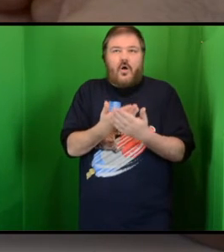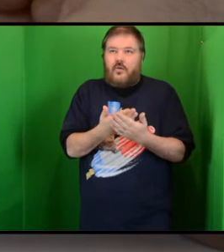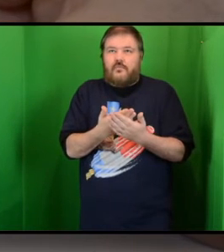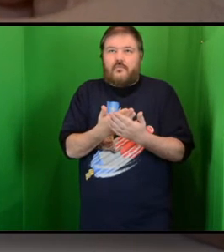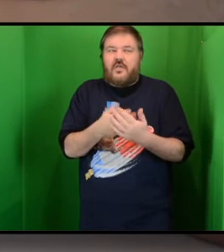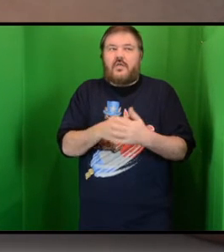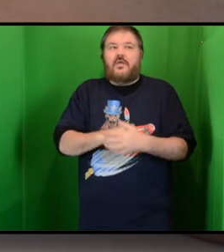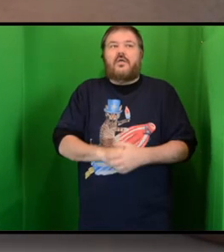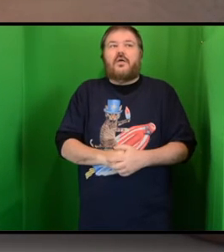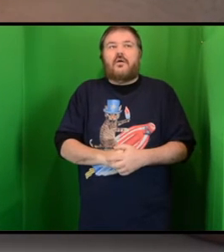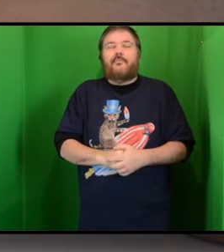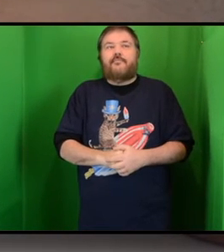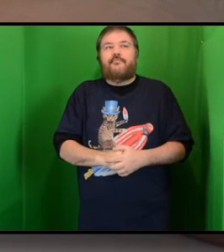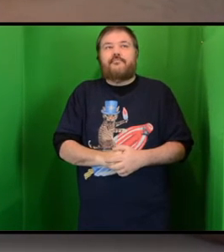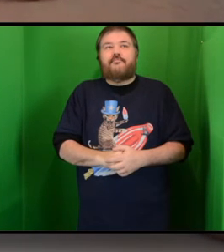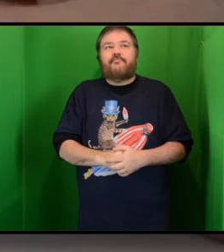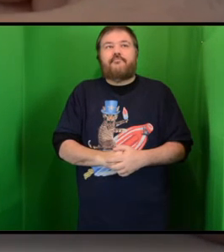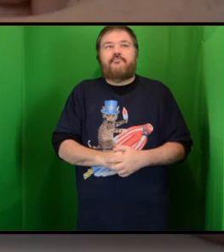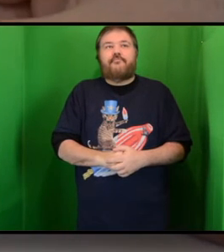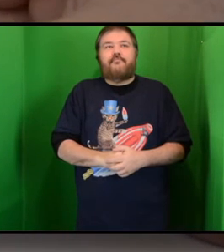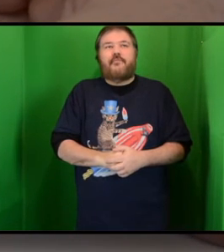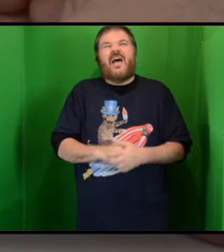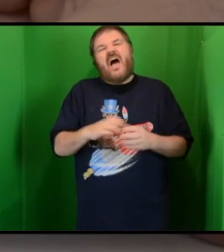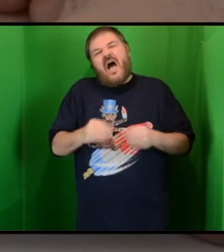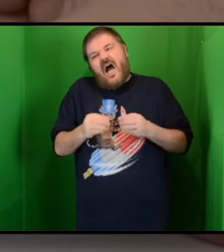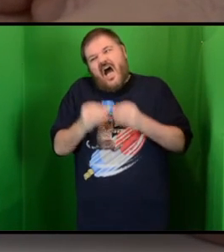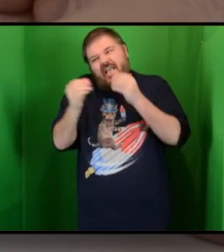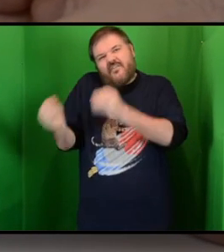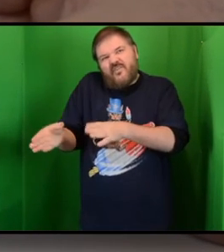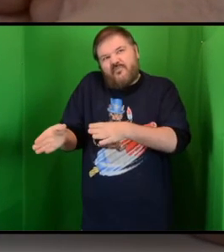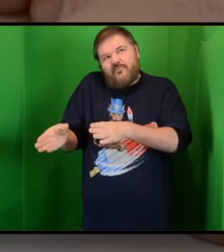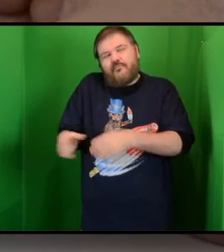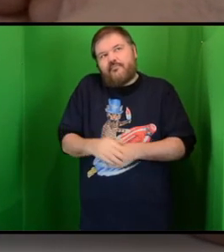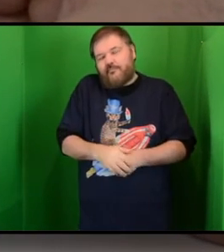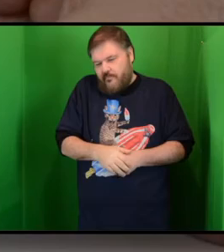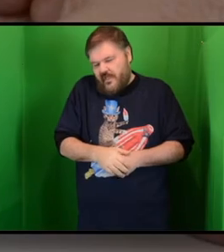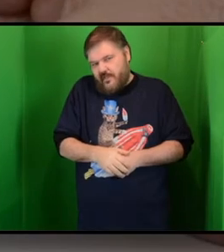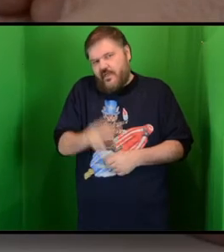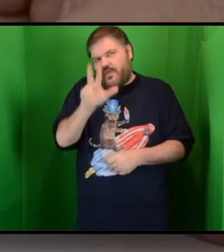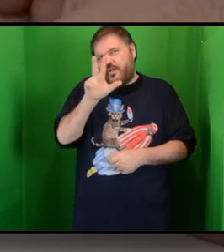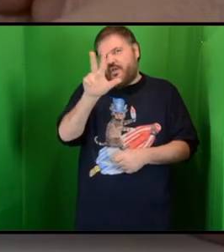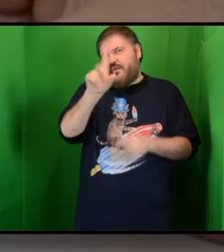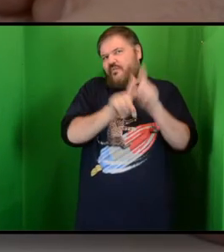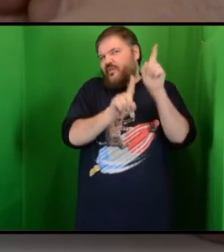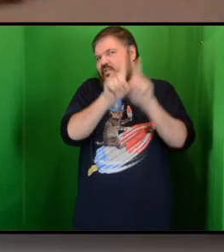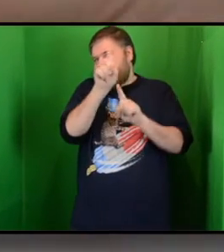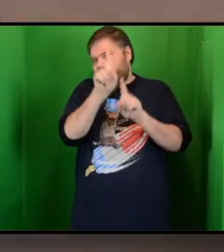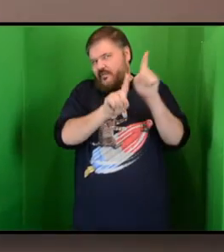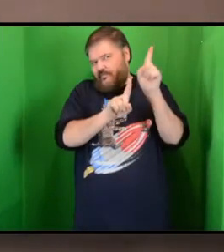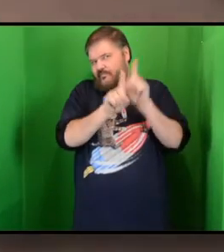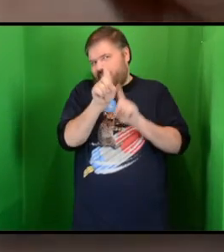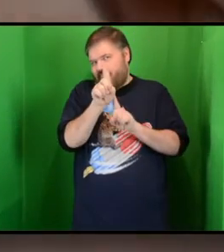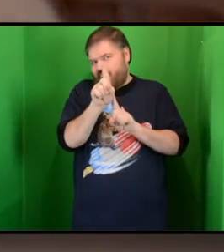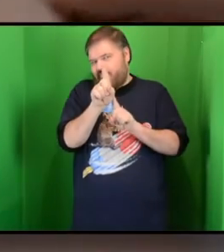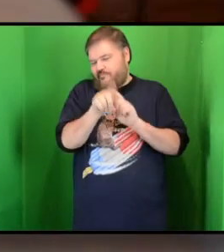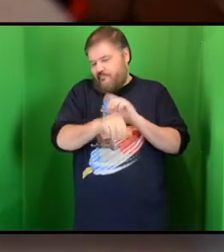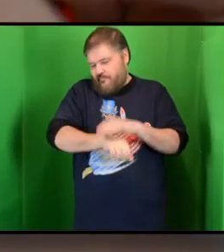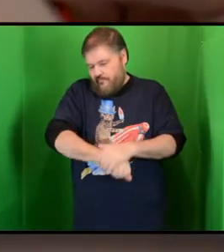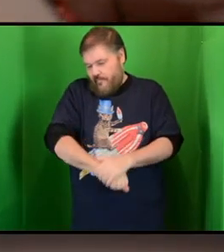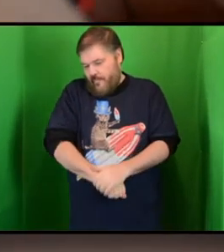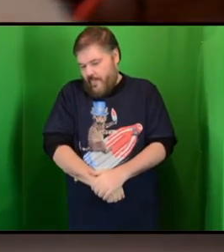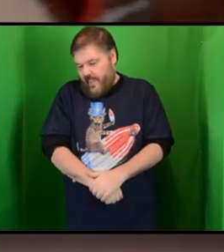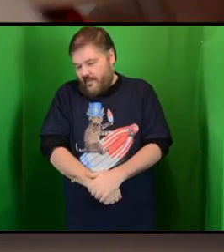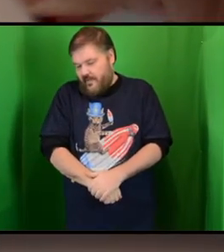The manufacturing of this, meaning the joints and everything, are they good? Are they loose? This guy